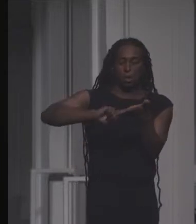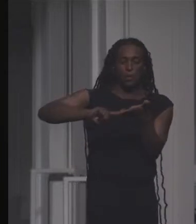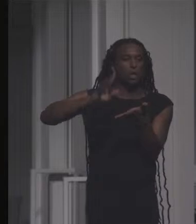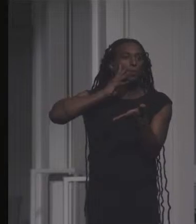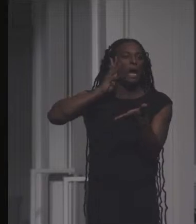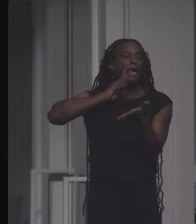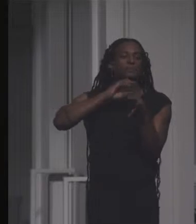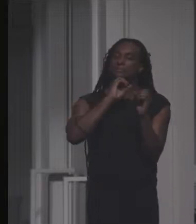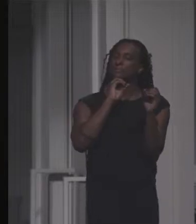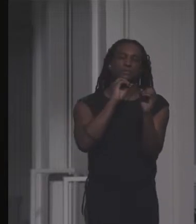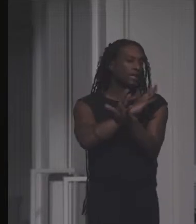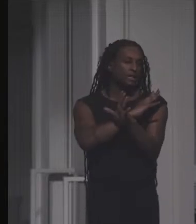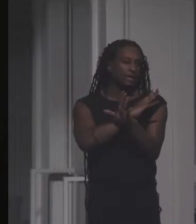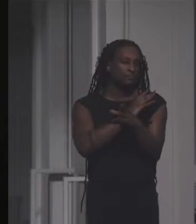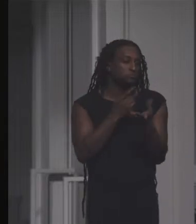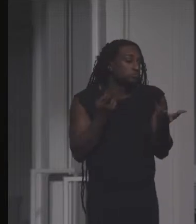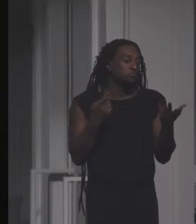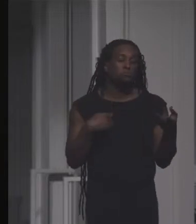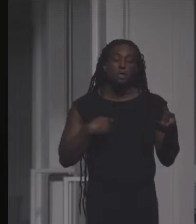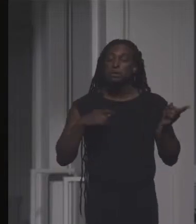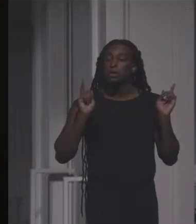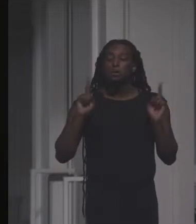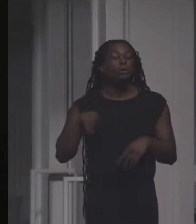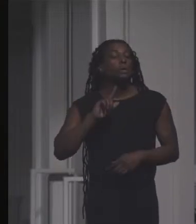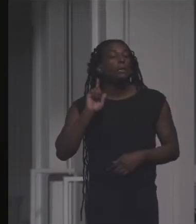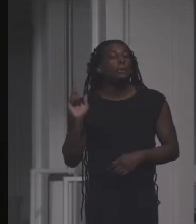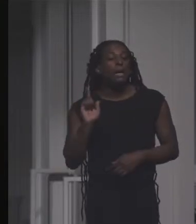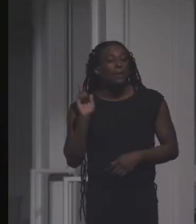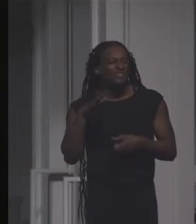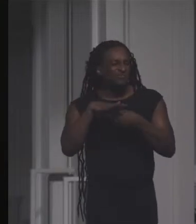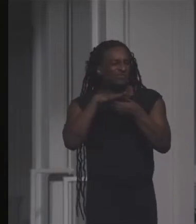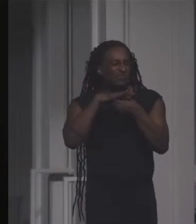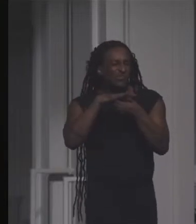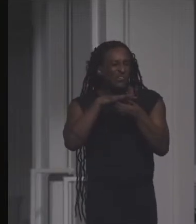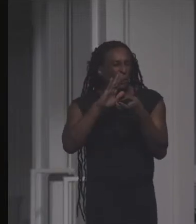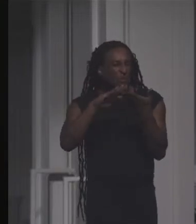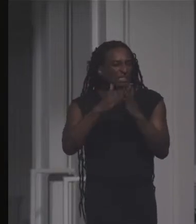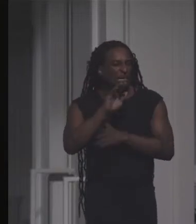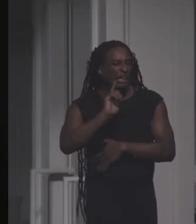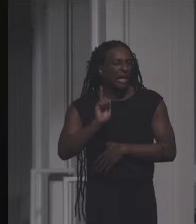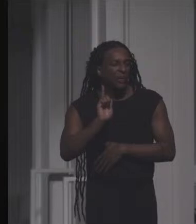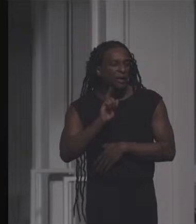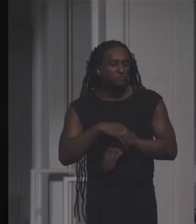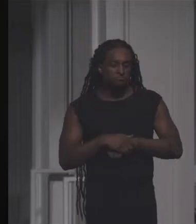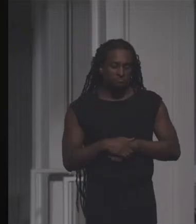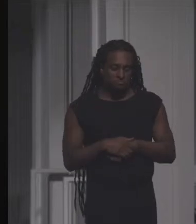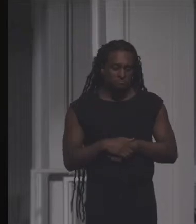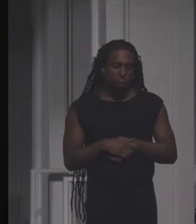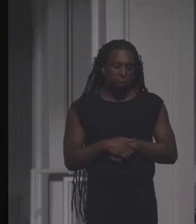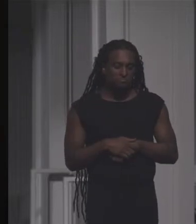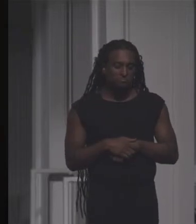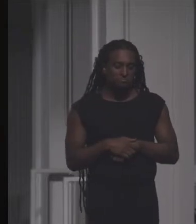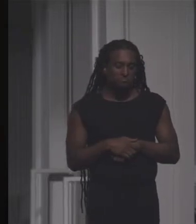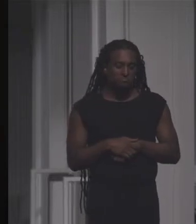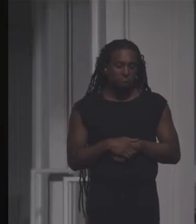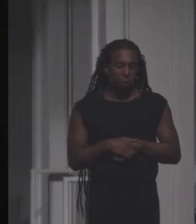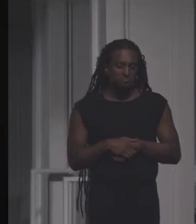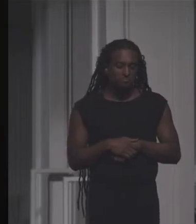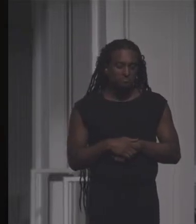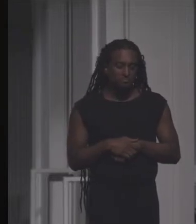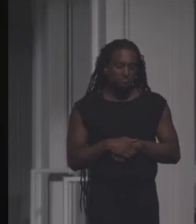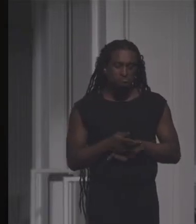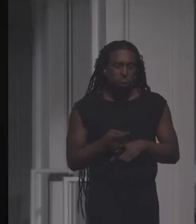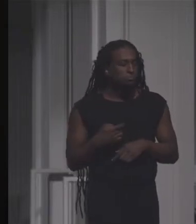experience whatsoever. So I just went to the local branch of the city library. And there